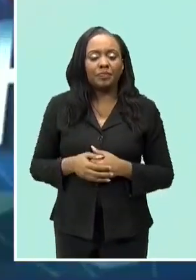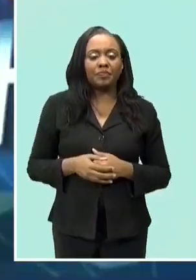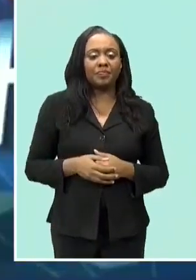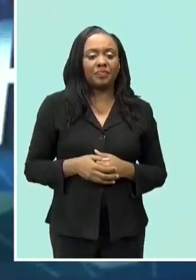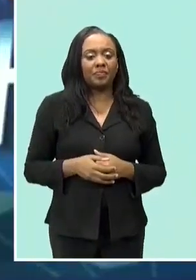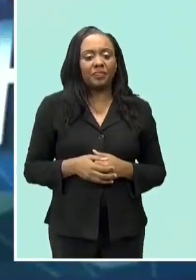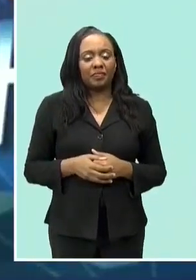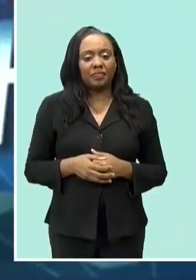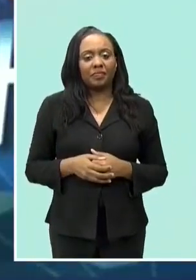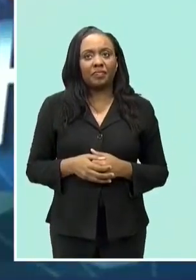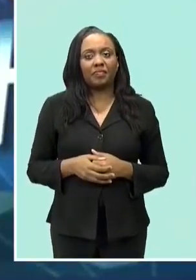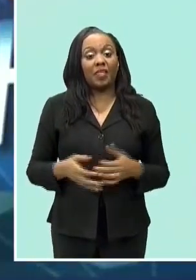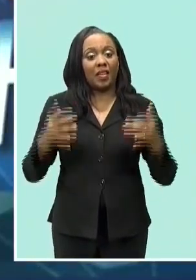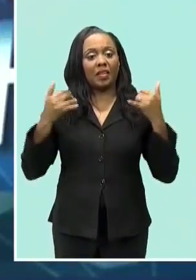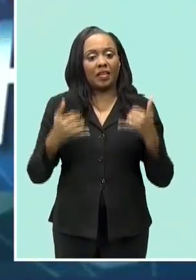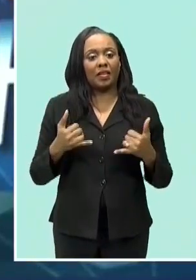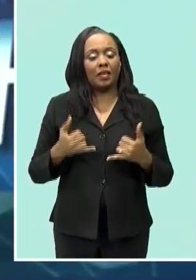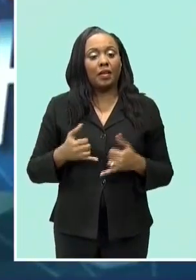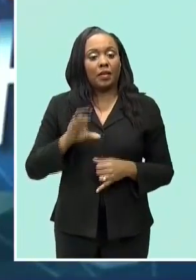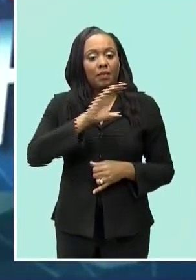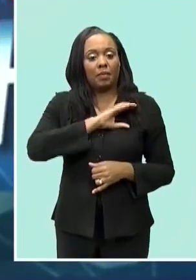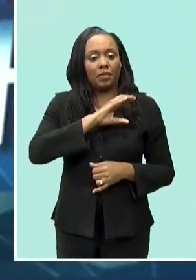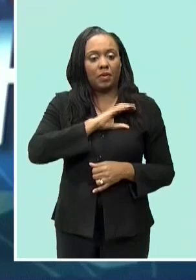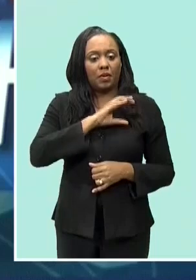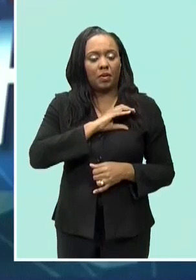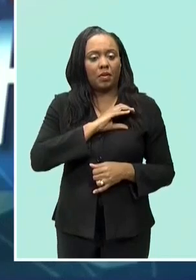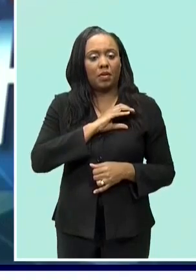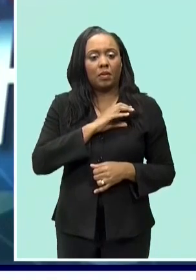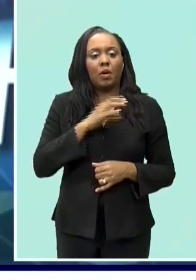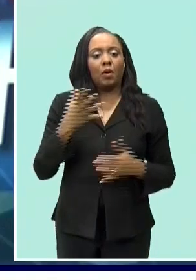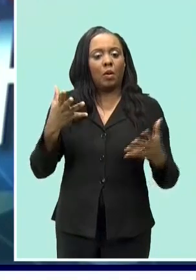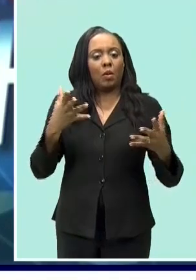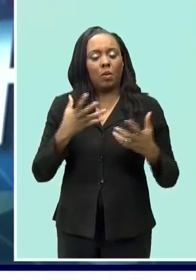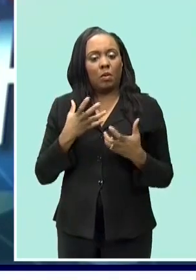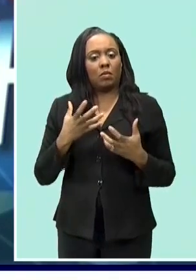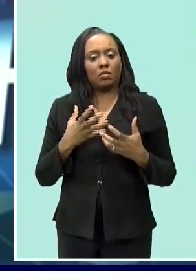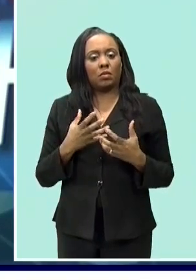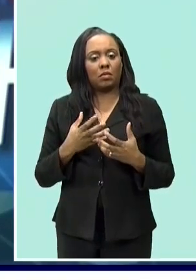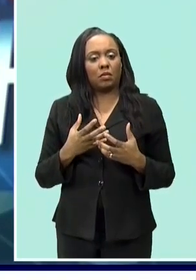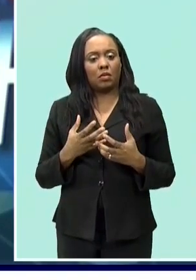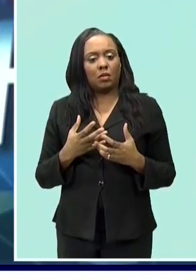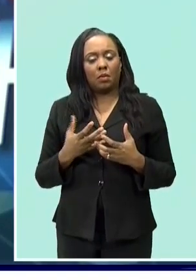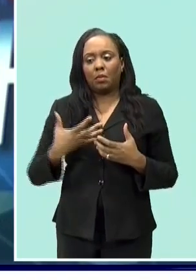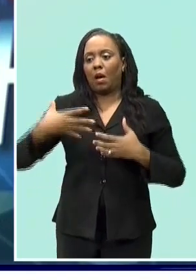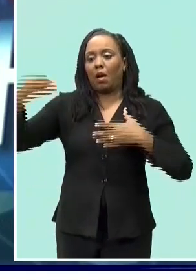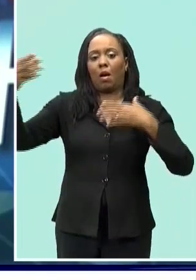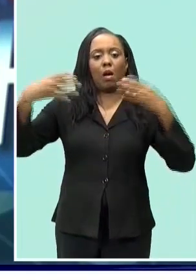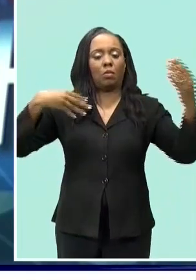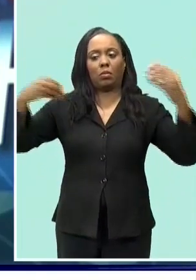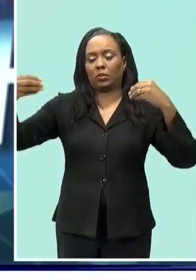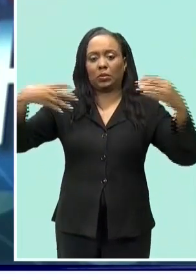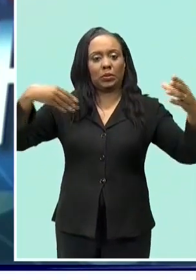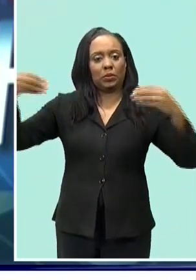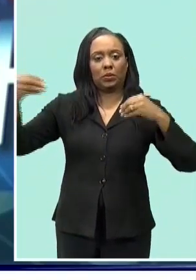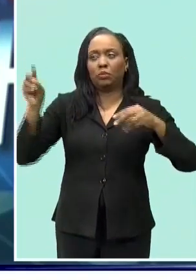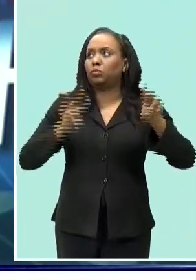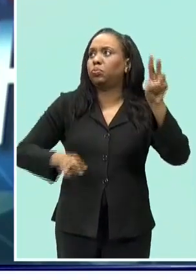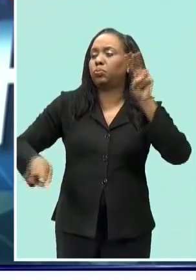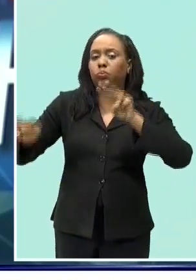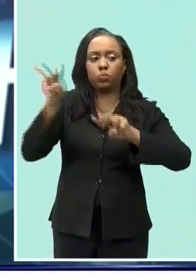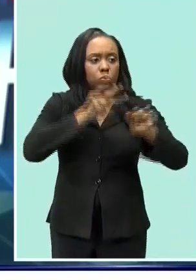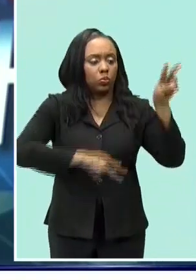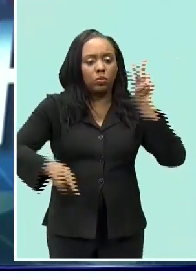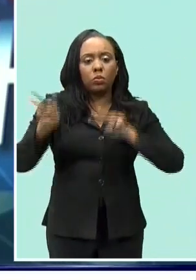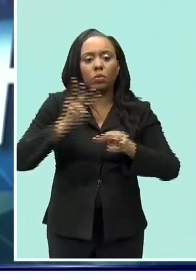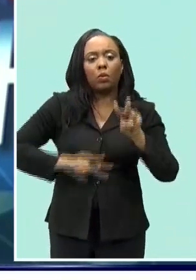News. Thanks so much, Sharika. Well, the Royal Barbados Police Force is set to intensify its community policing efforts as it moves to arrest